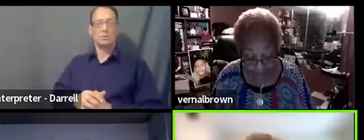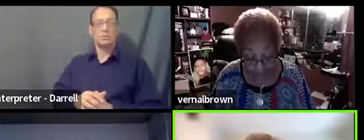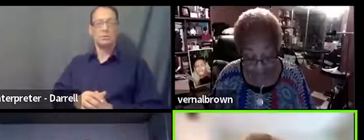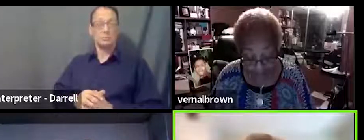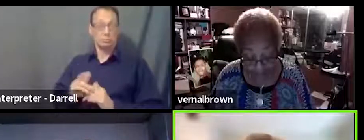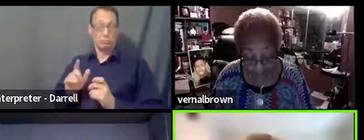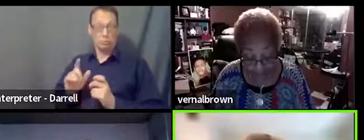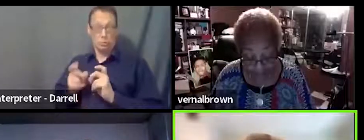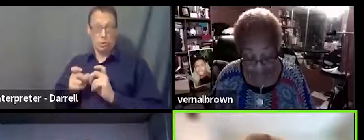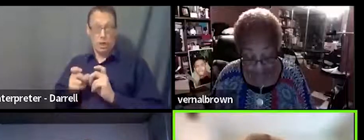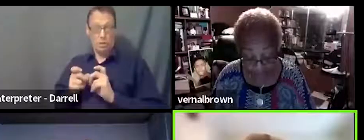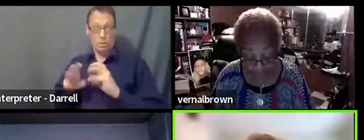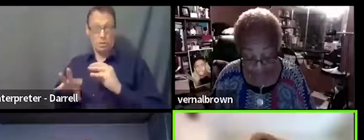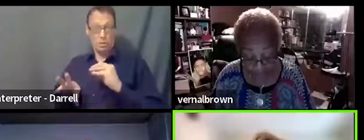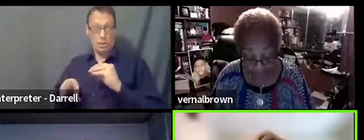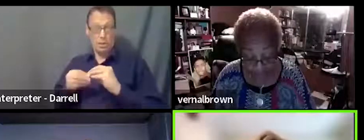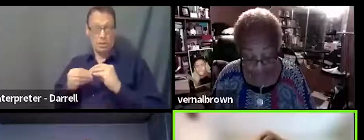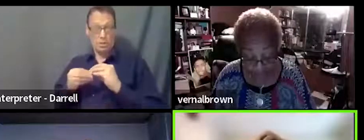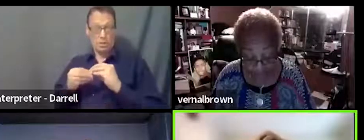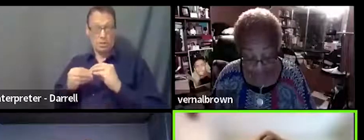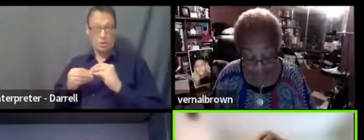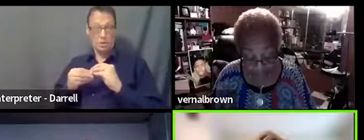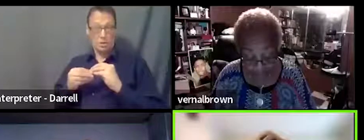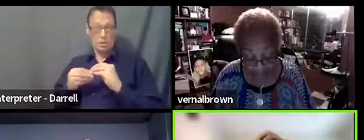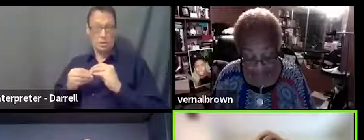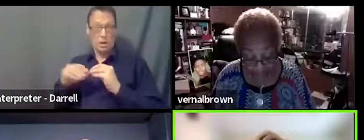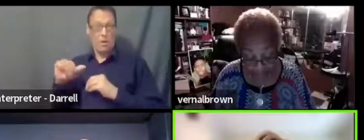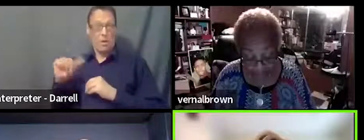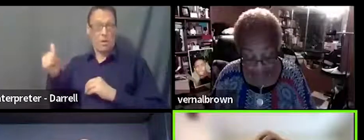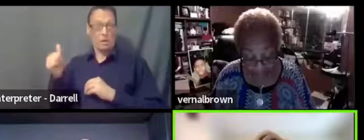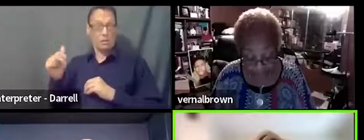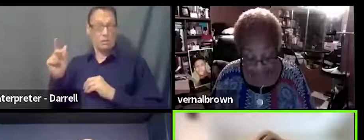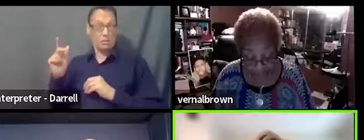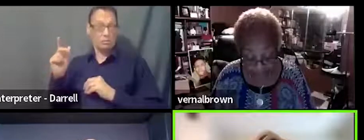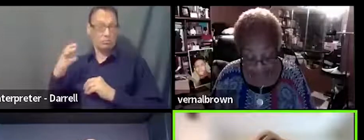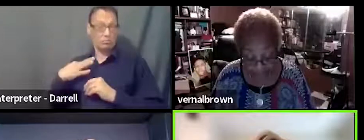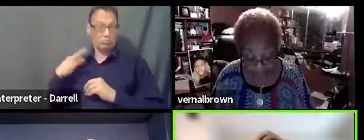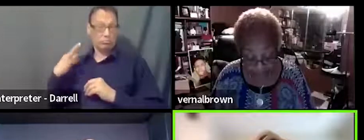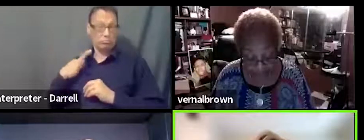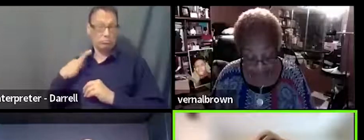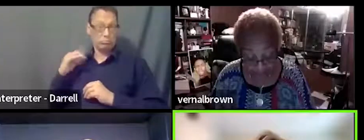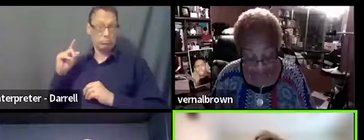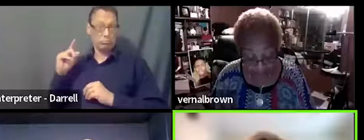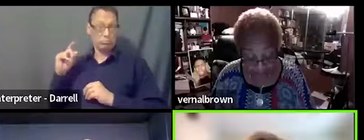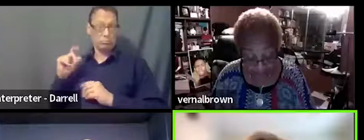changes or additions or potential candidates to that slate?